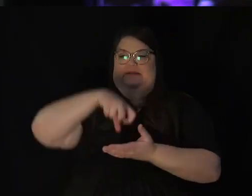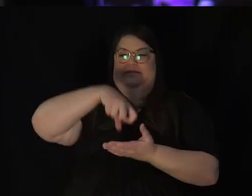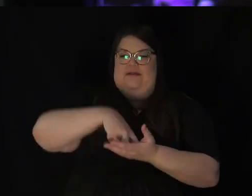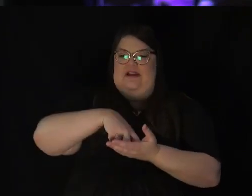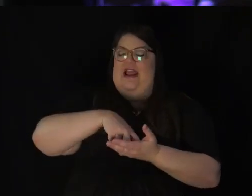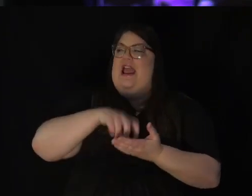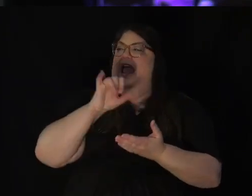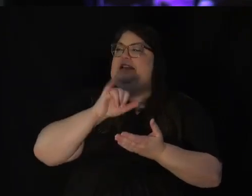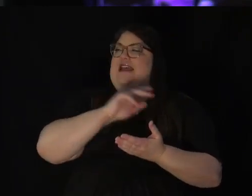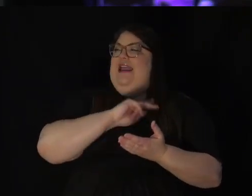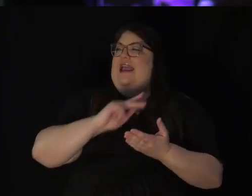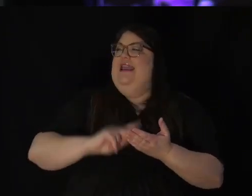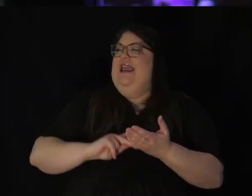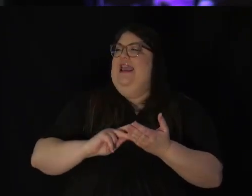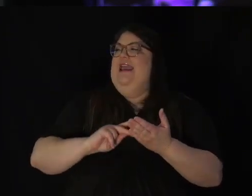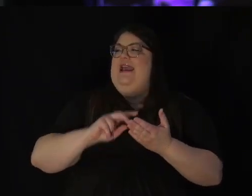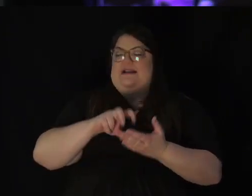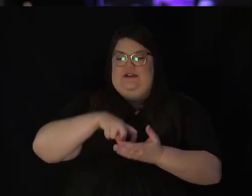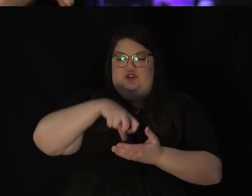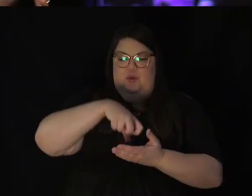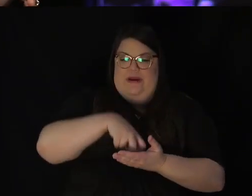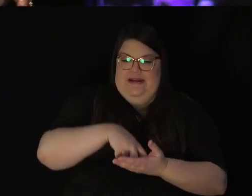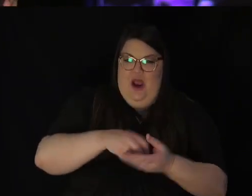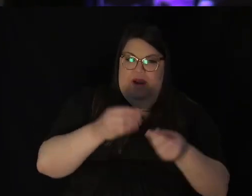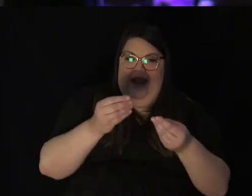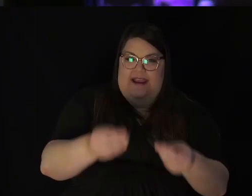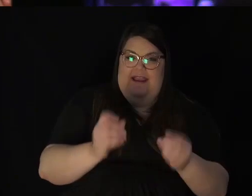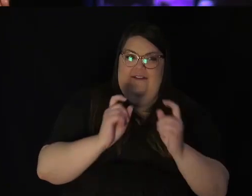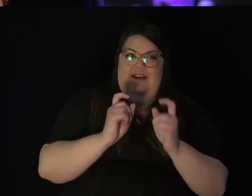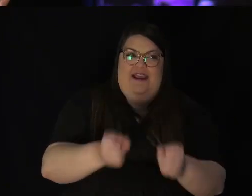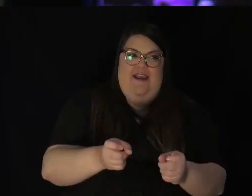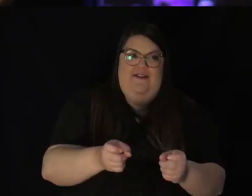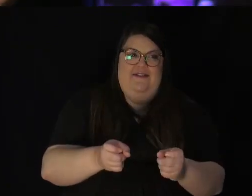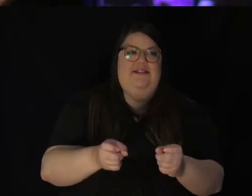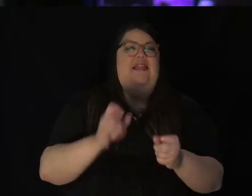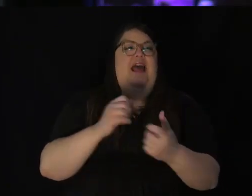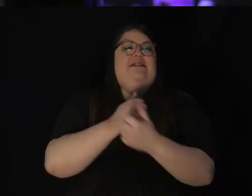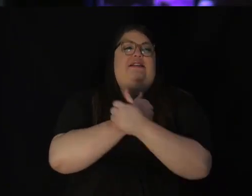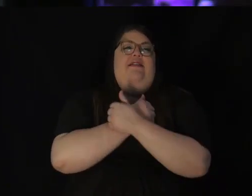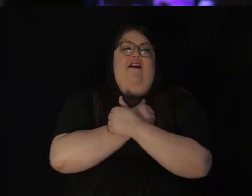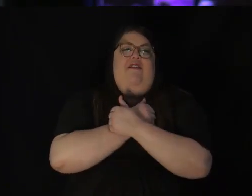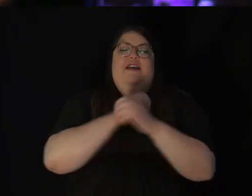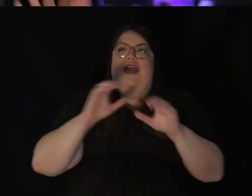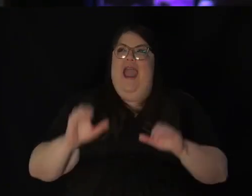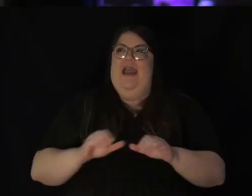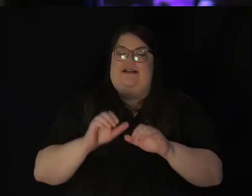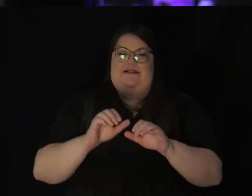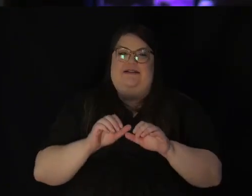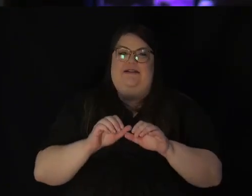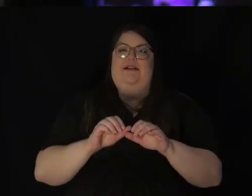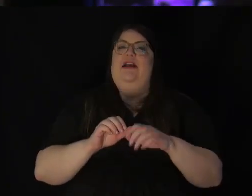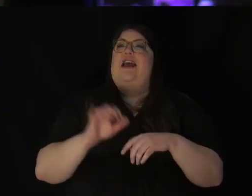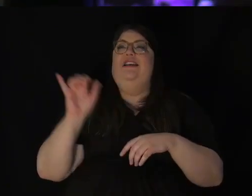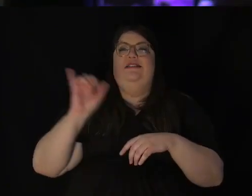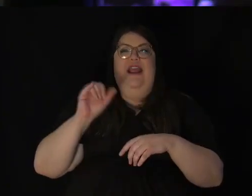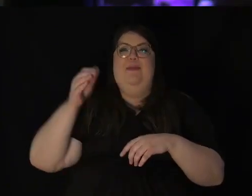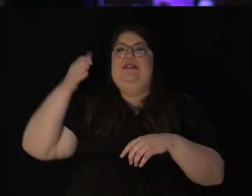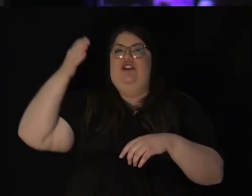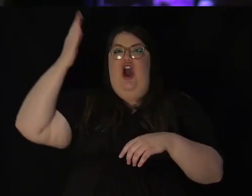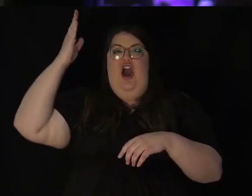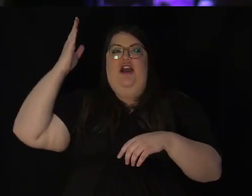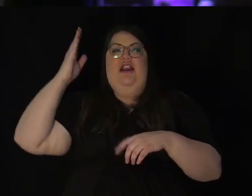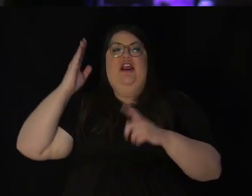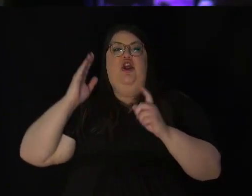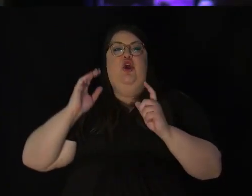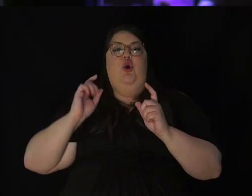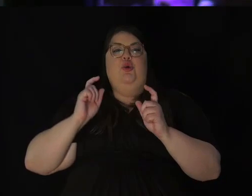loving act. It's a favorable act. And this is how God is towards you and I. He